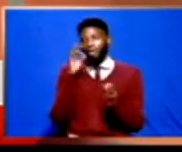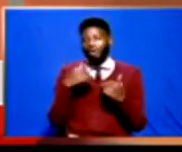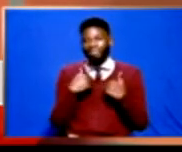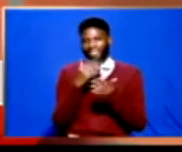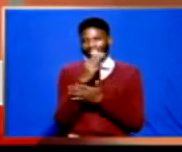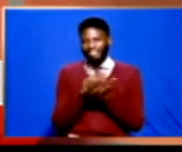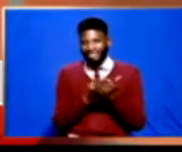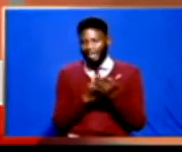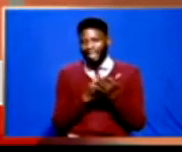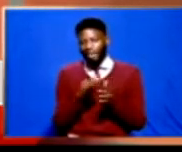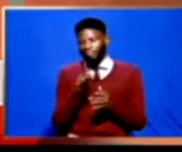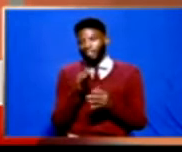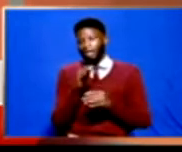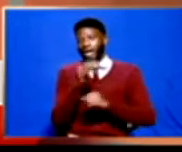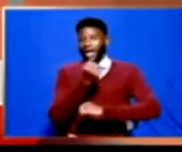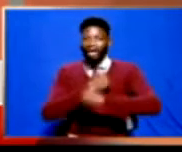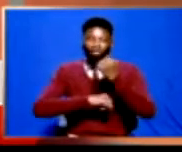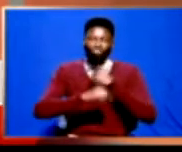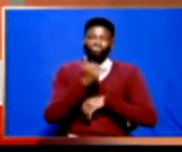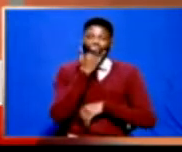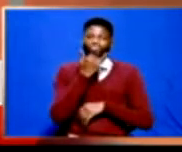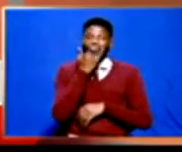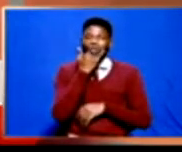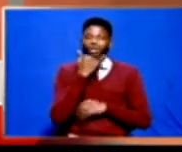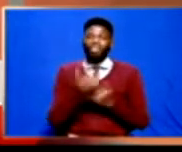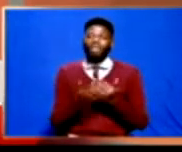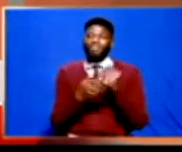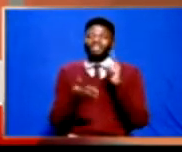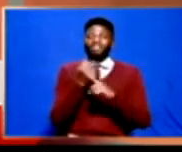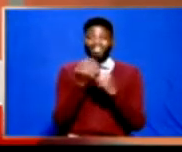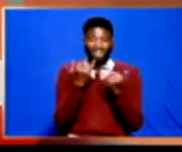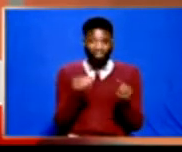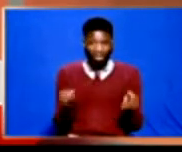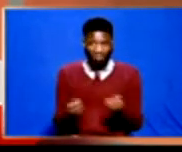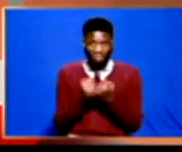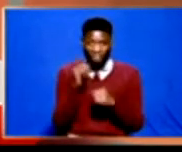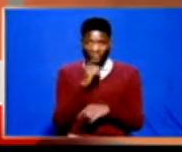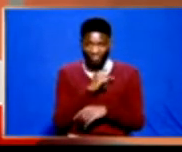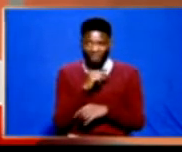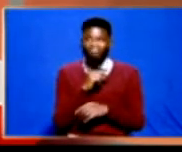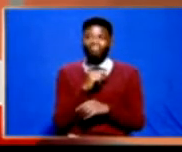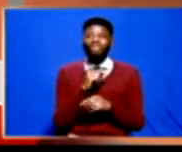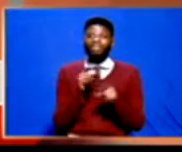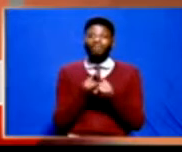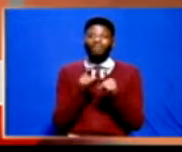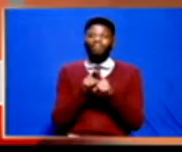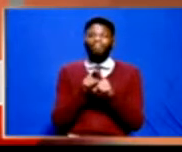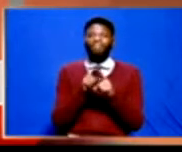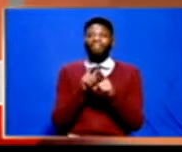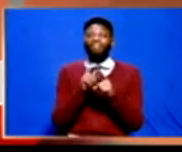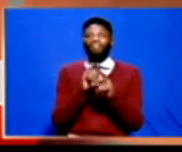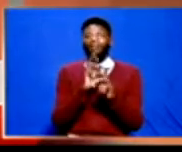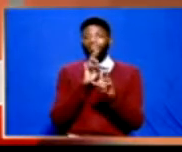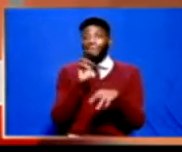done. And at the heart of it, since now it's already matters that have been arbitrated on, those lack of